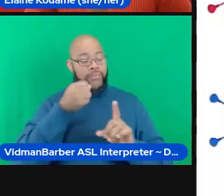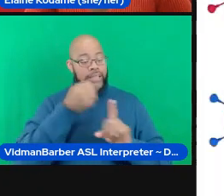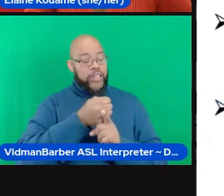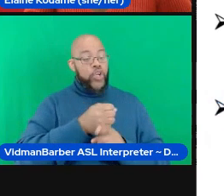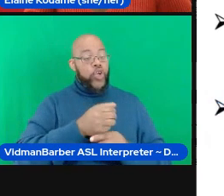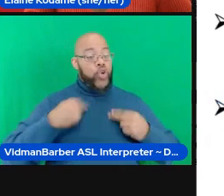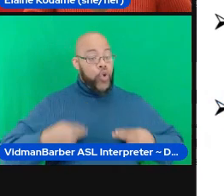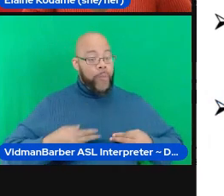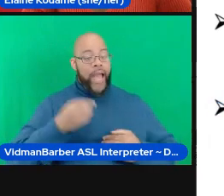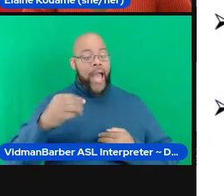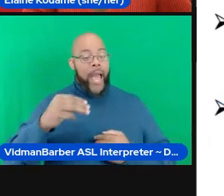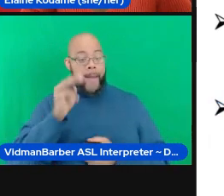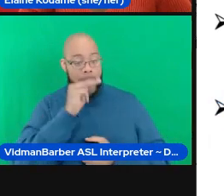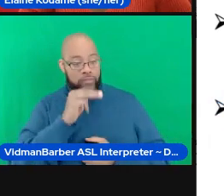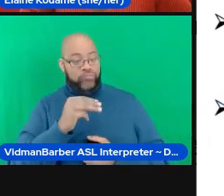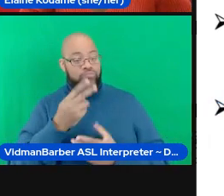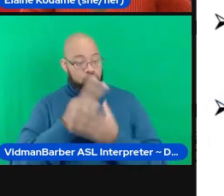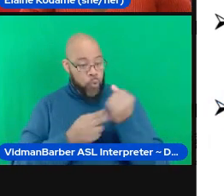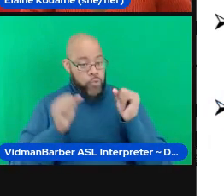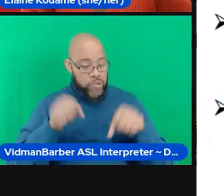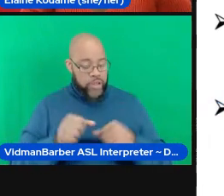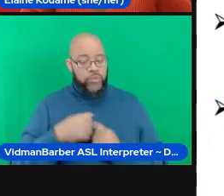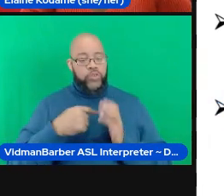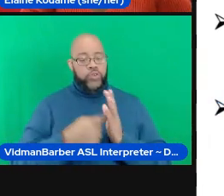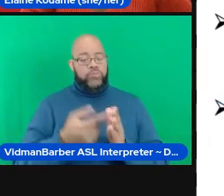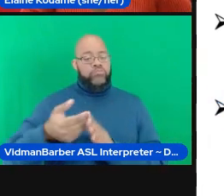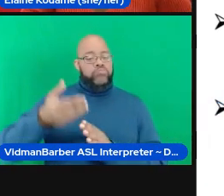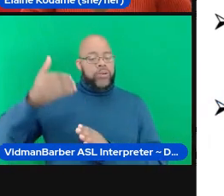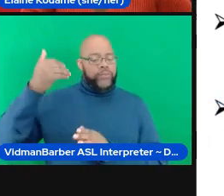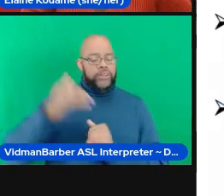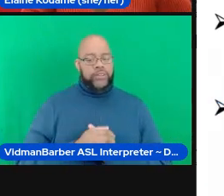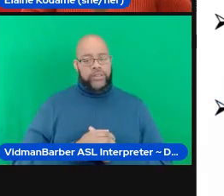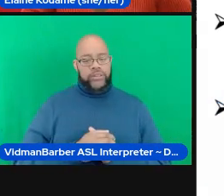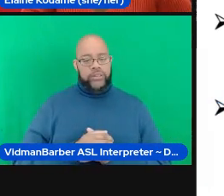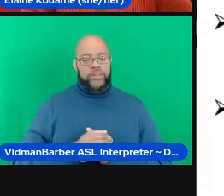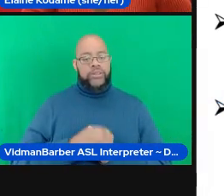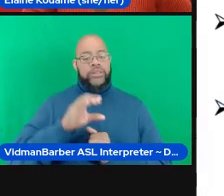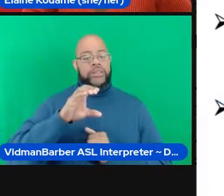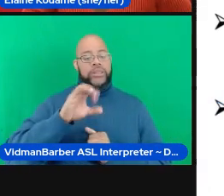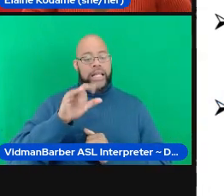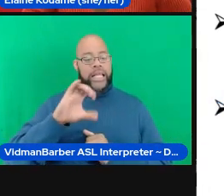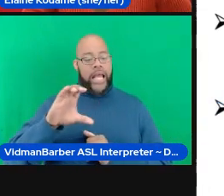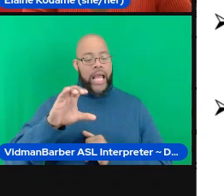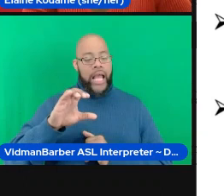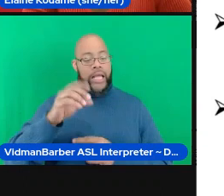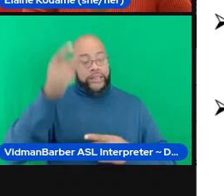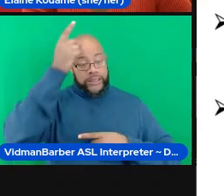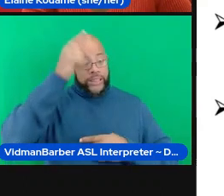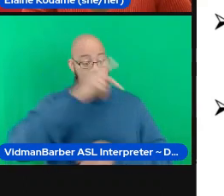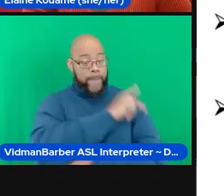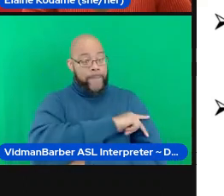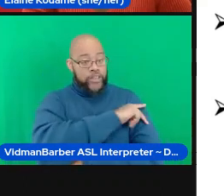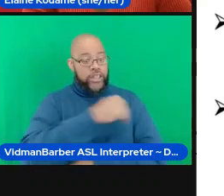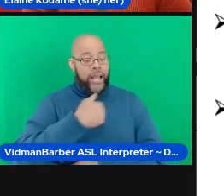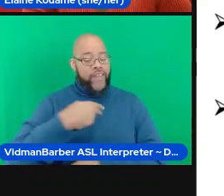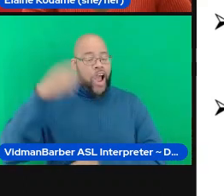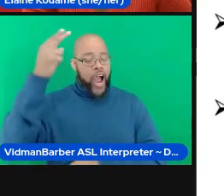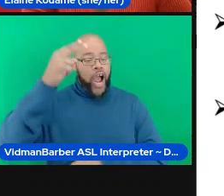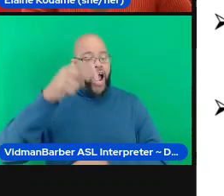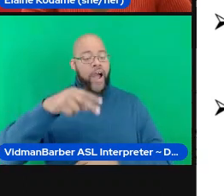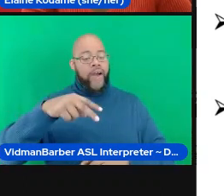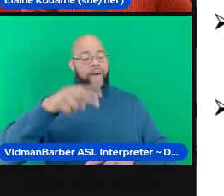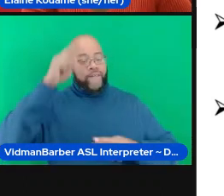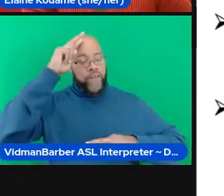mice. And then we've shown previously that celiac disease patients have a higher viral